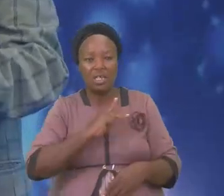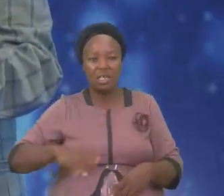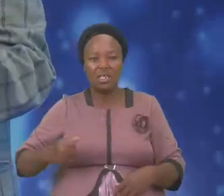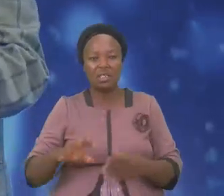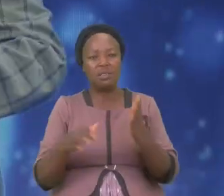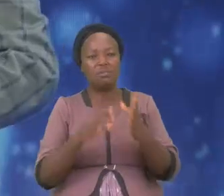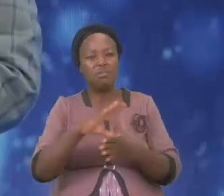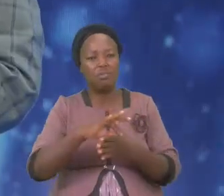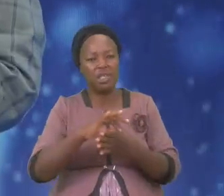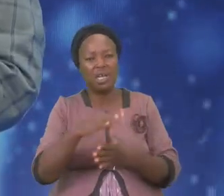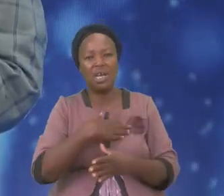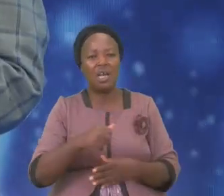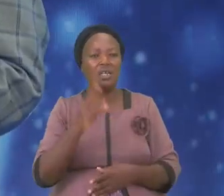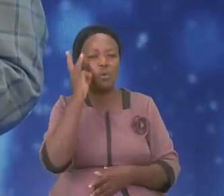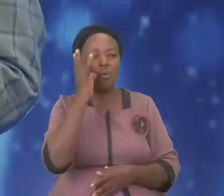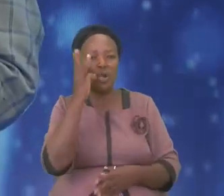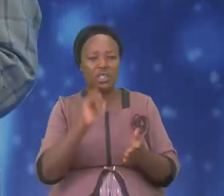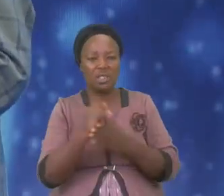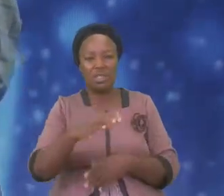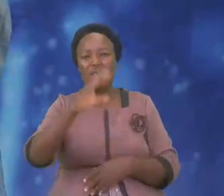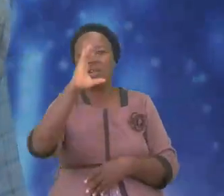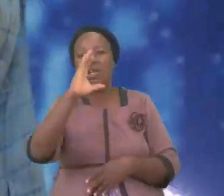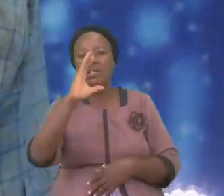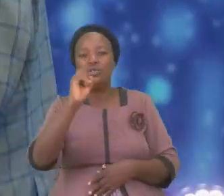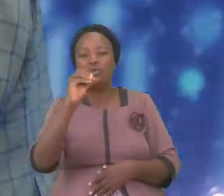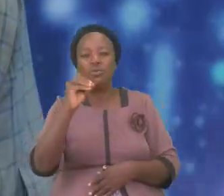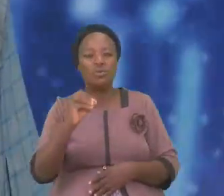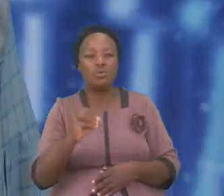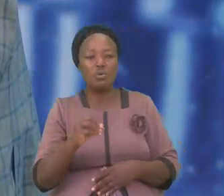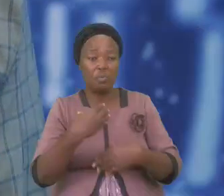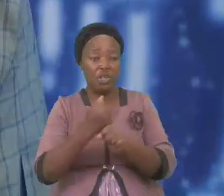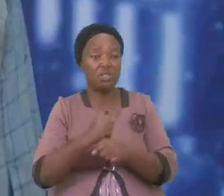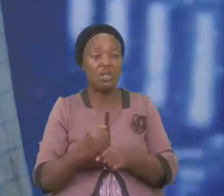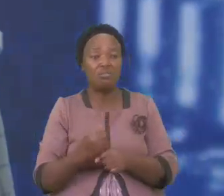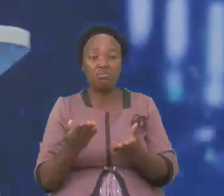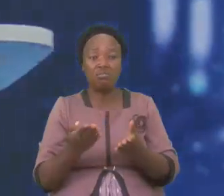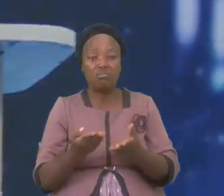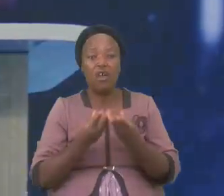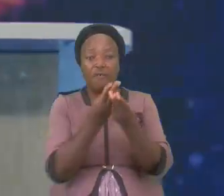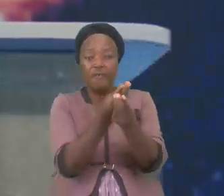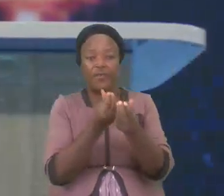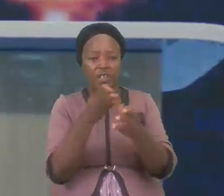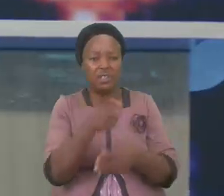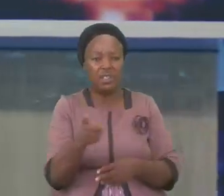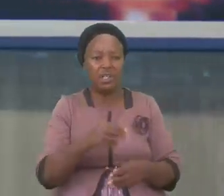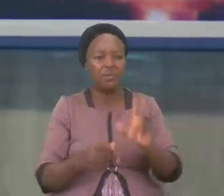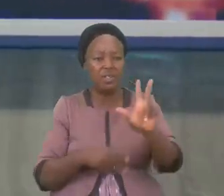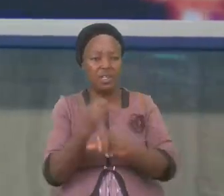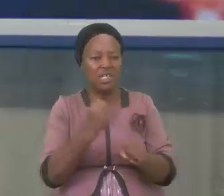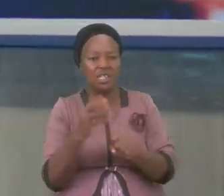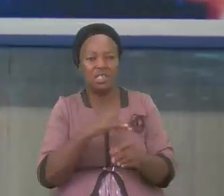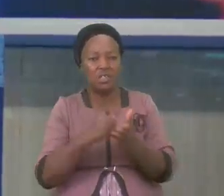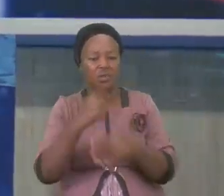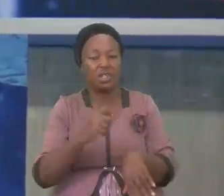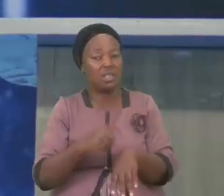nourishing them 3 years. It was a period of, from the angle of